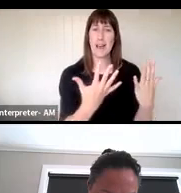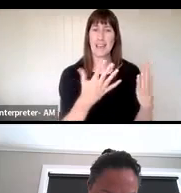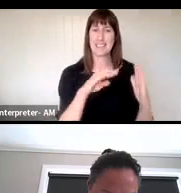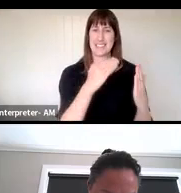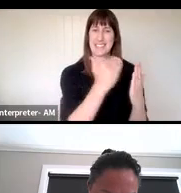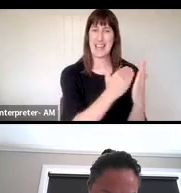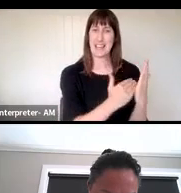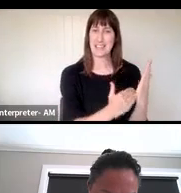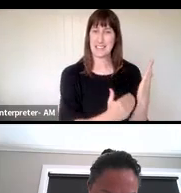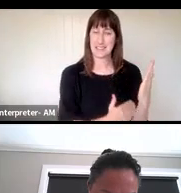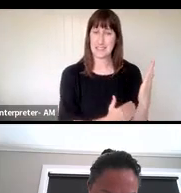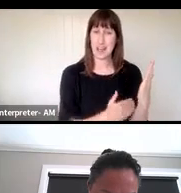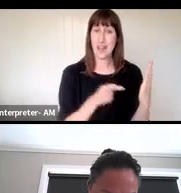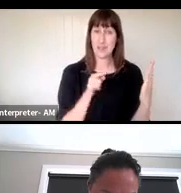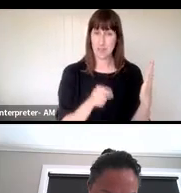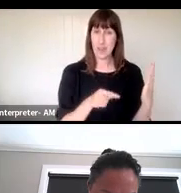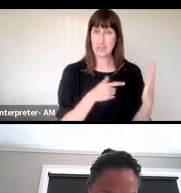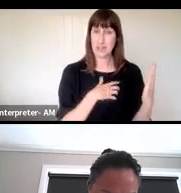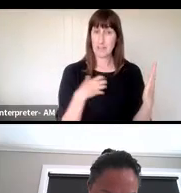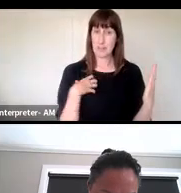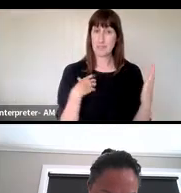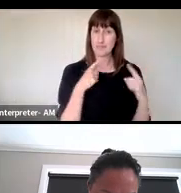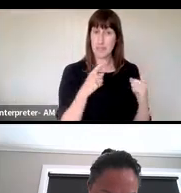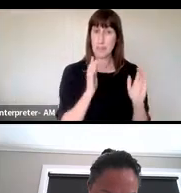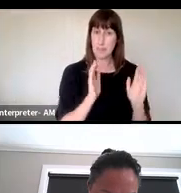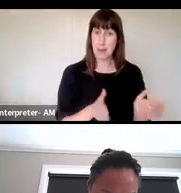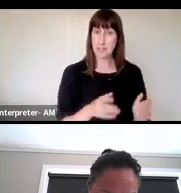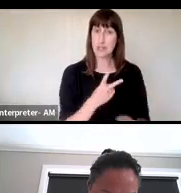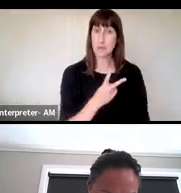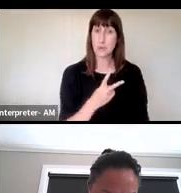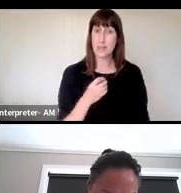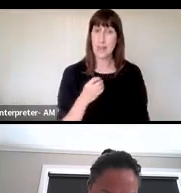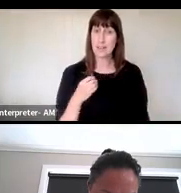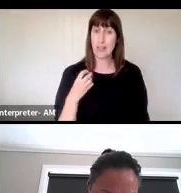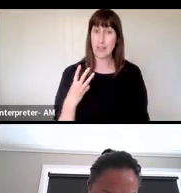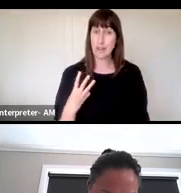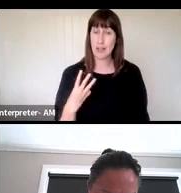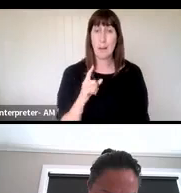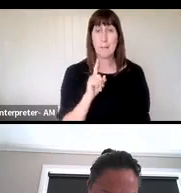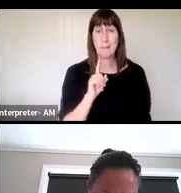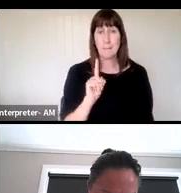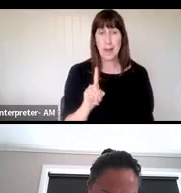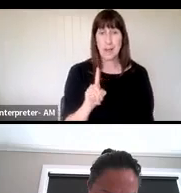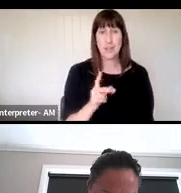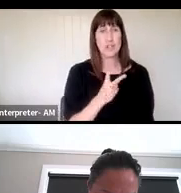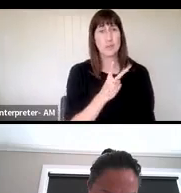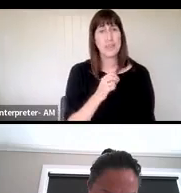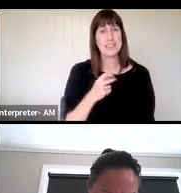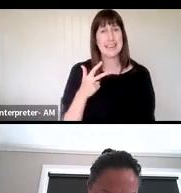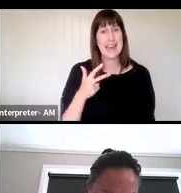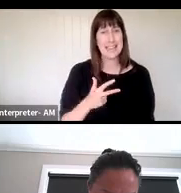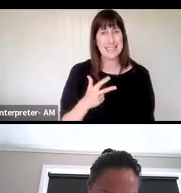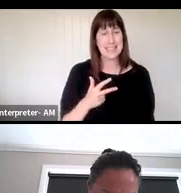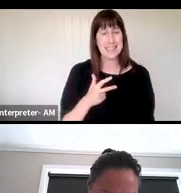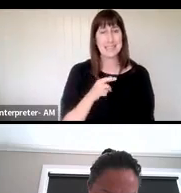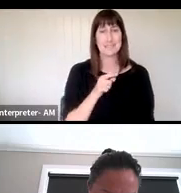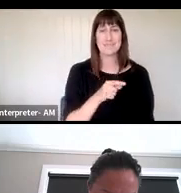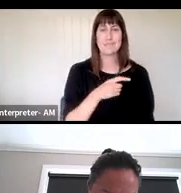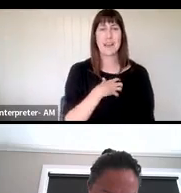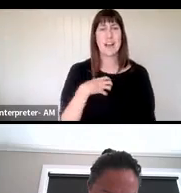in 2003. And then in 2018, government departments signed the